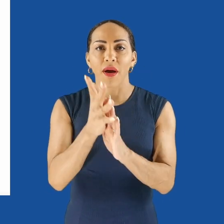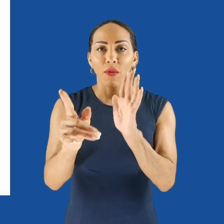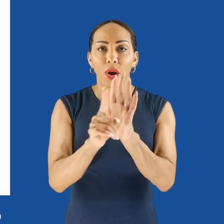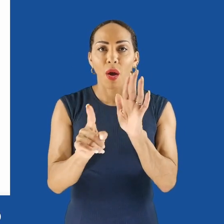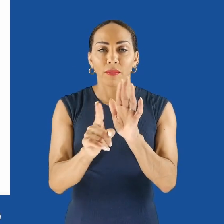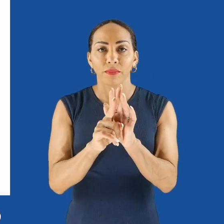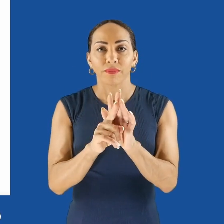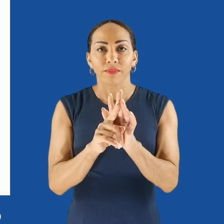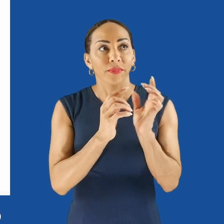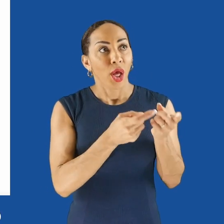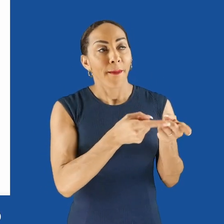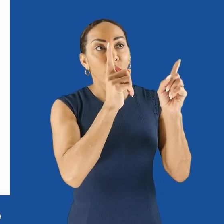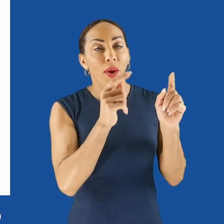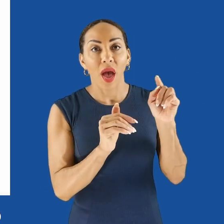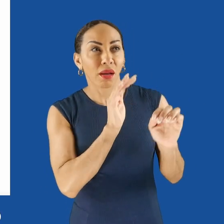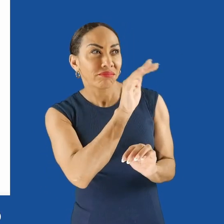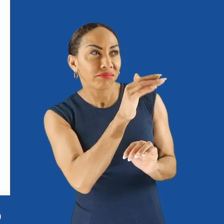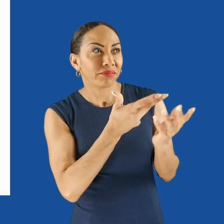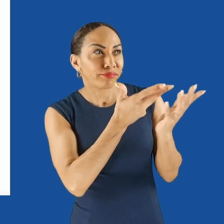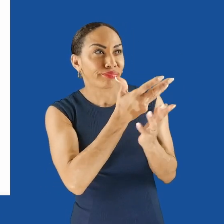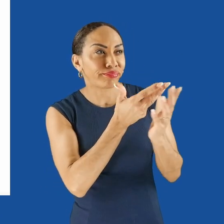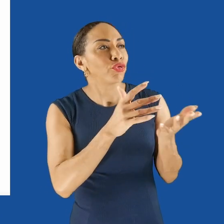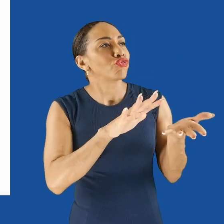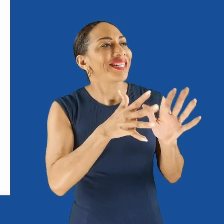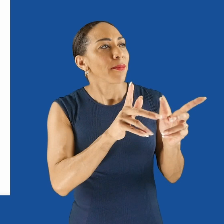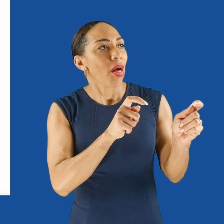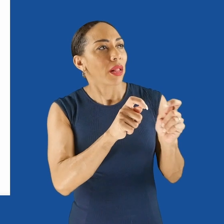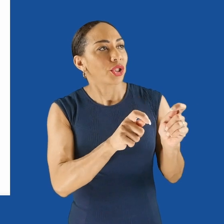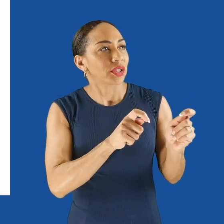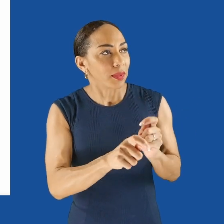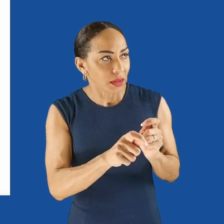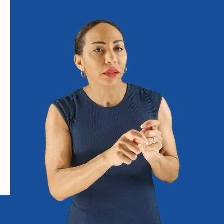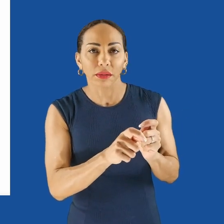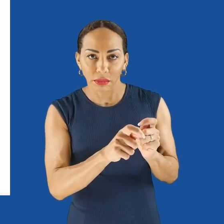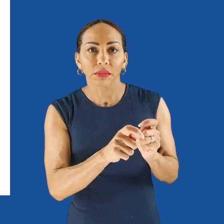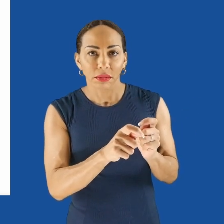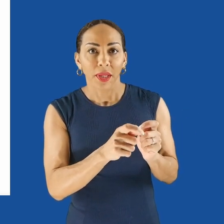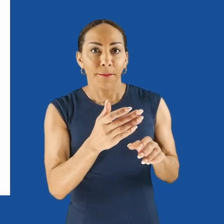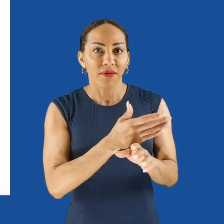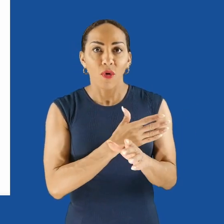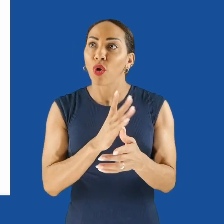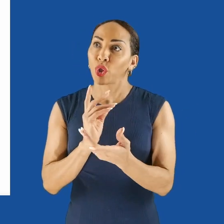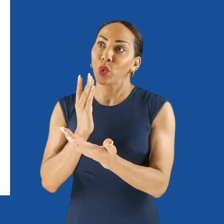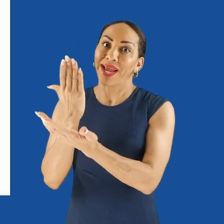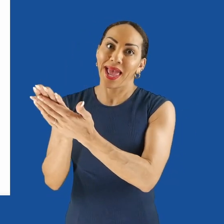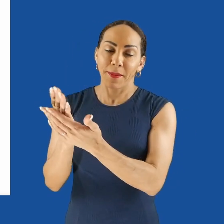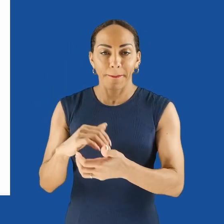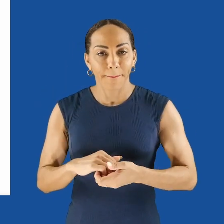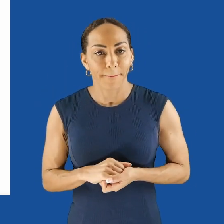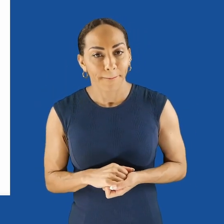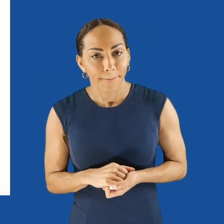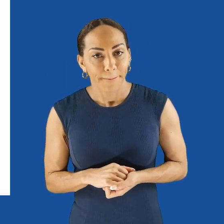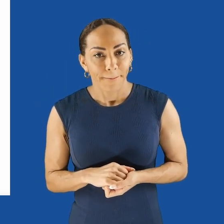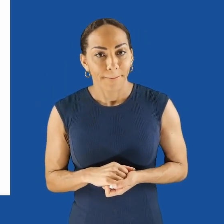about reasonable adjustments, which will open a new tab, before claiming for changes to your workplace using access to work. Does